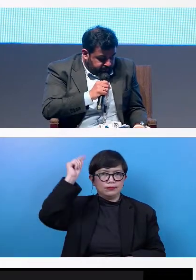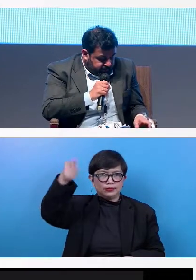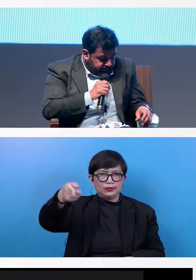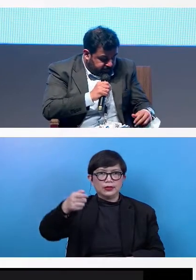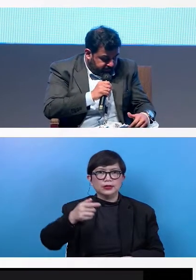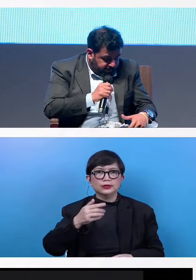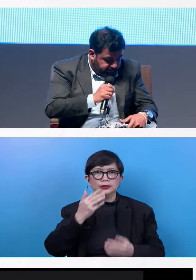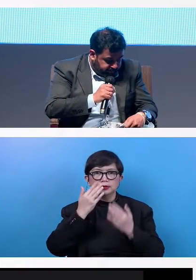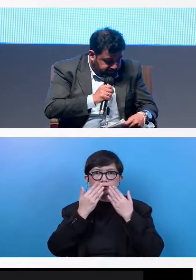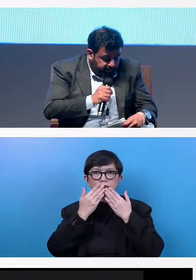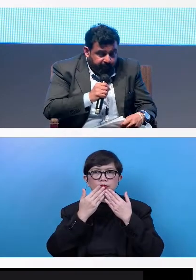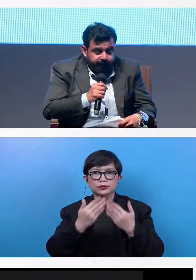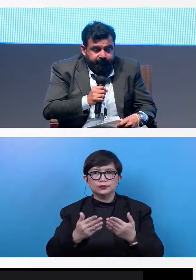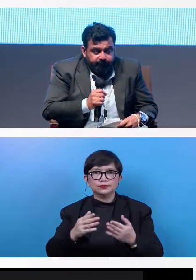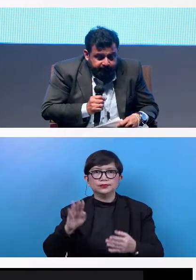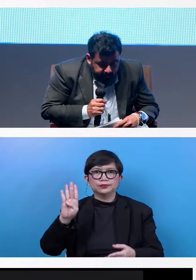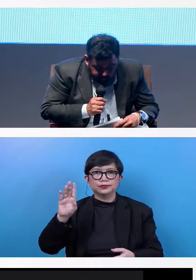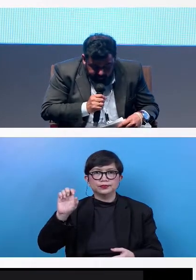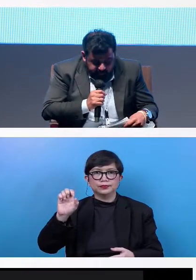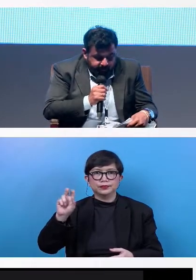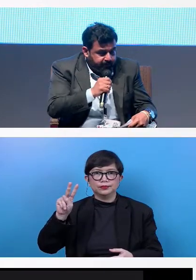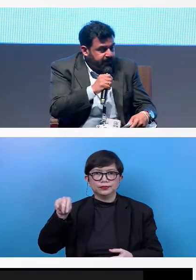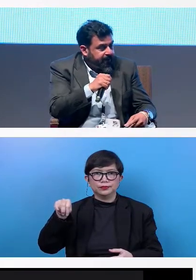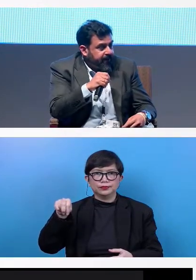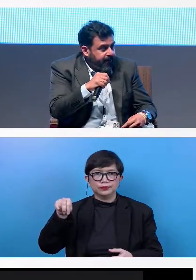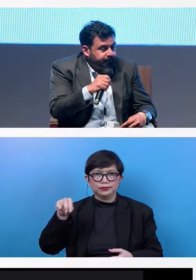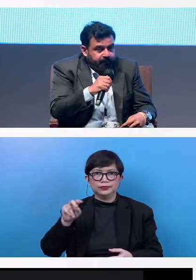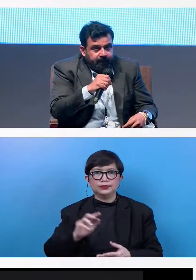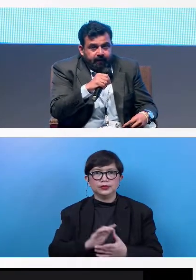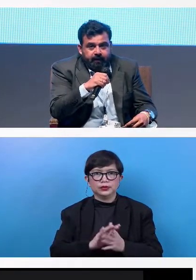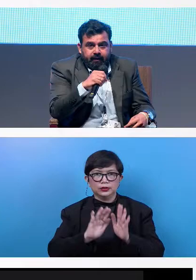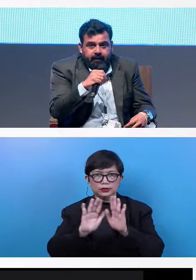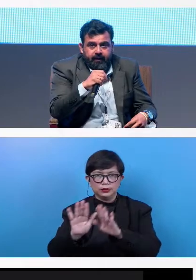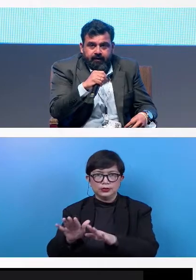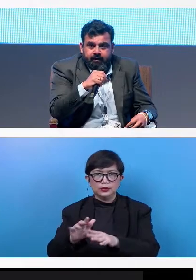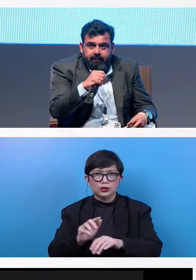We are a bit above the allocated time, but and